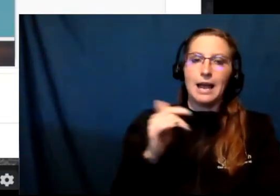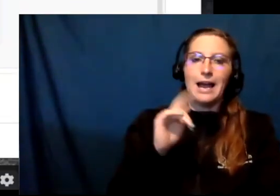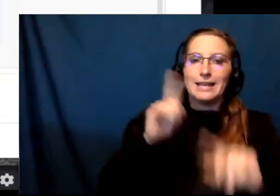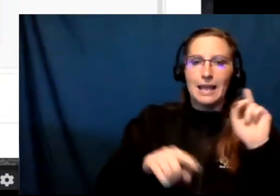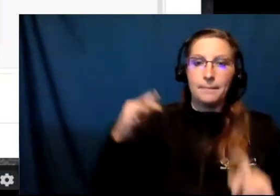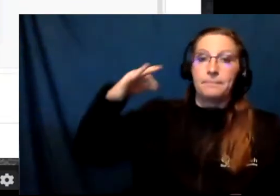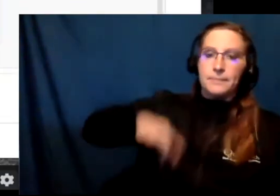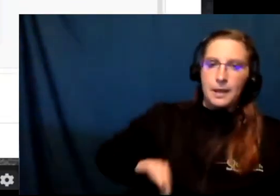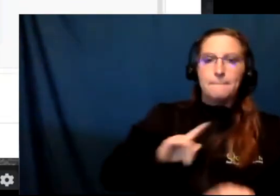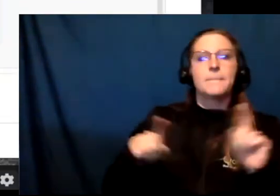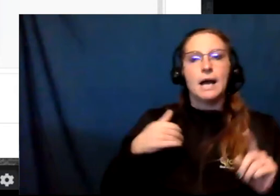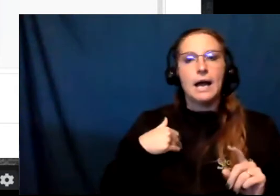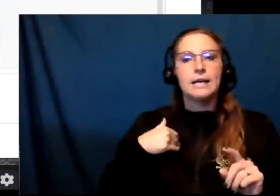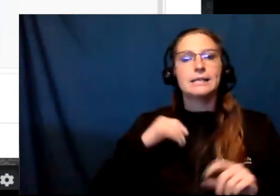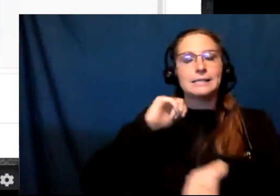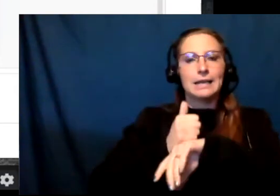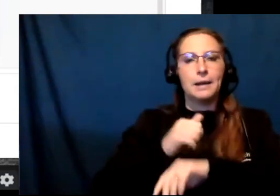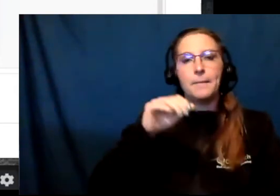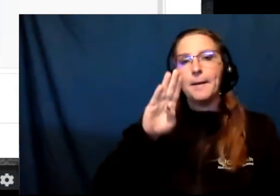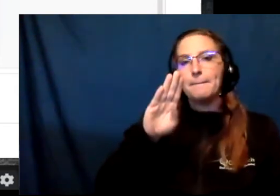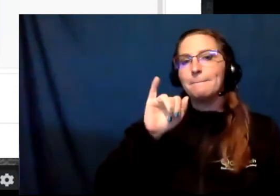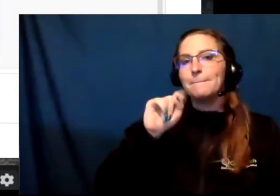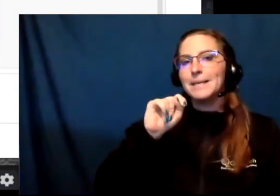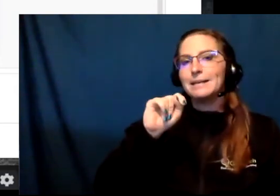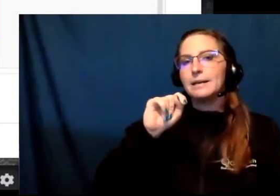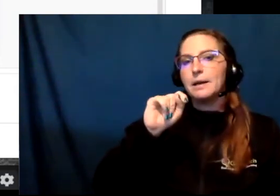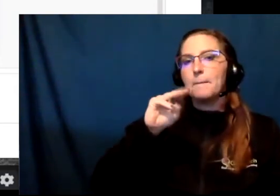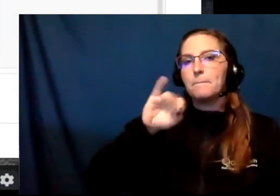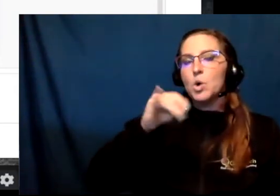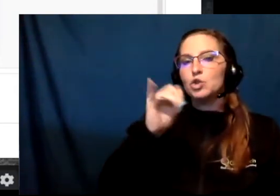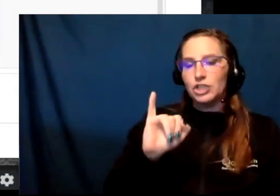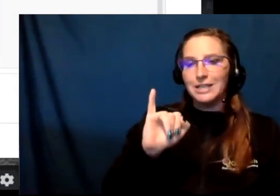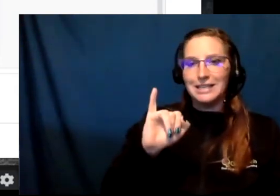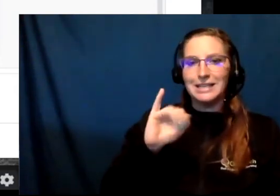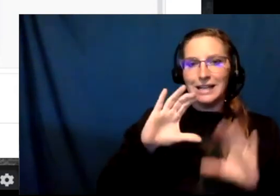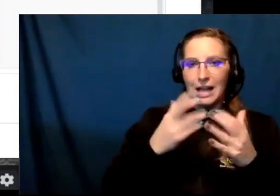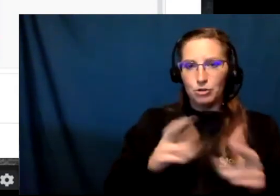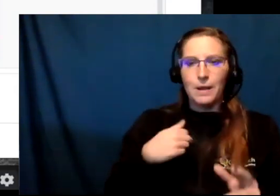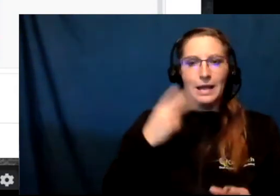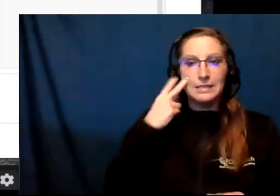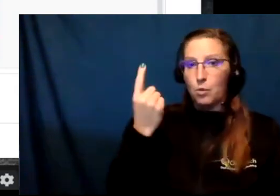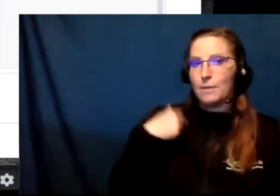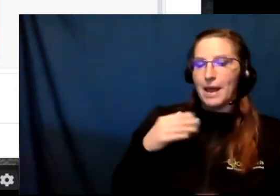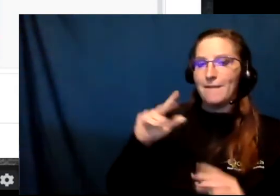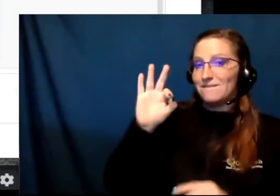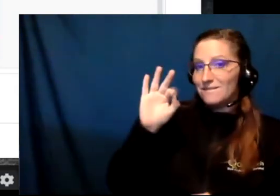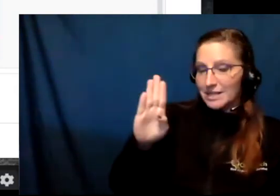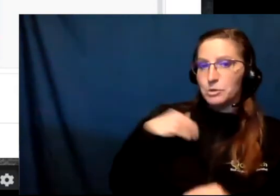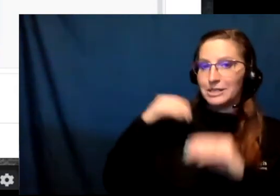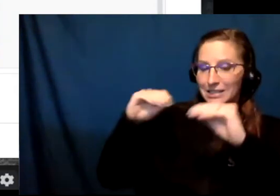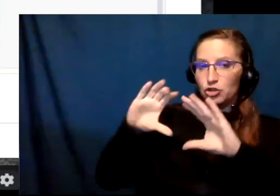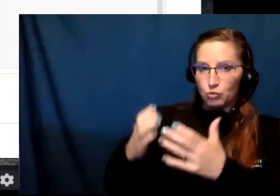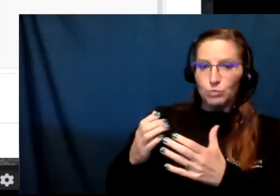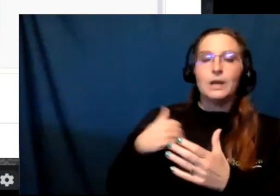a Bitmoji classroom that I learned from, I saw it in one of my Facebook teaching groups. And so